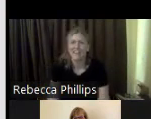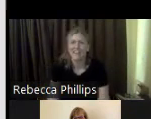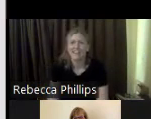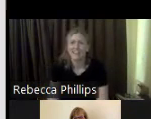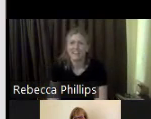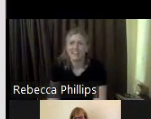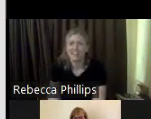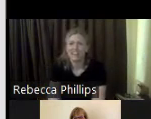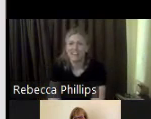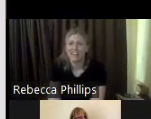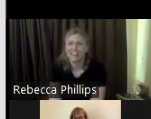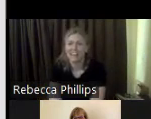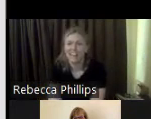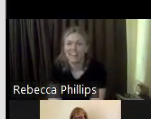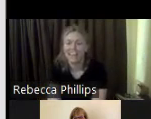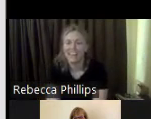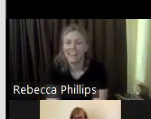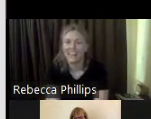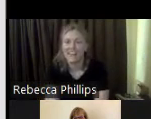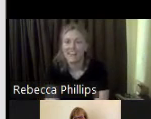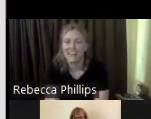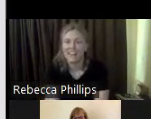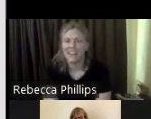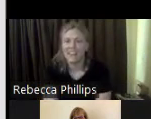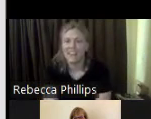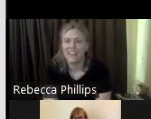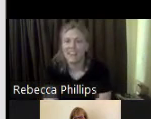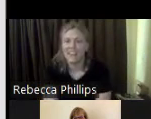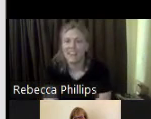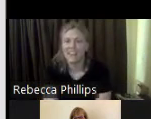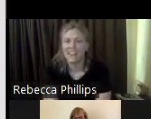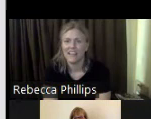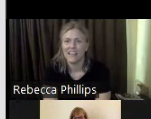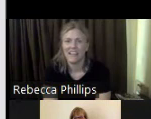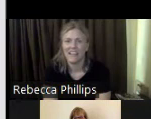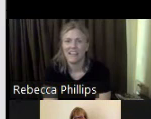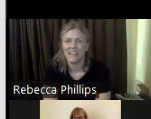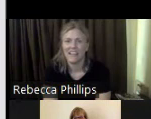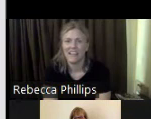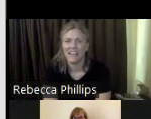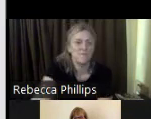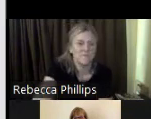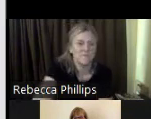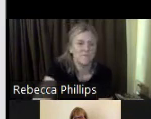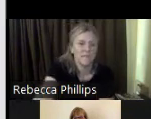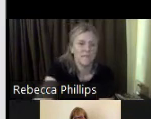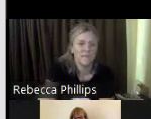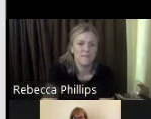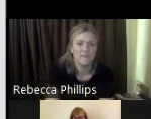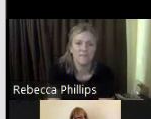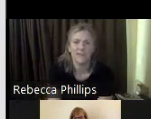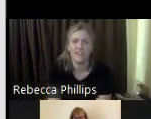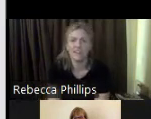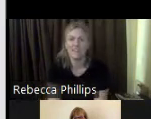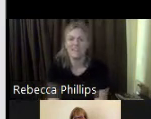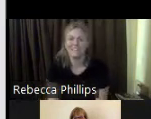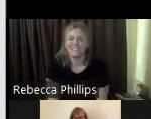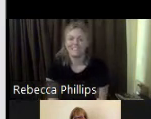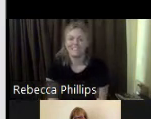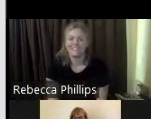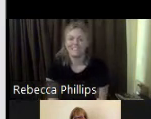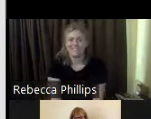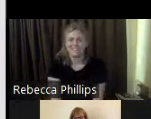Could you put the video up again? I was going to take a picture, but I wasn't fast enough. Yep. That we There you can go.